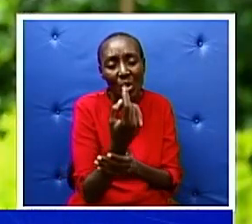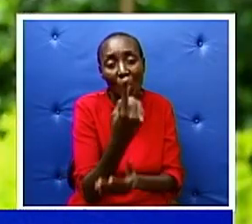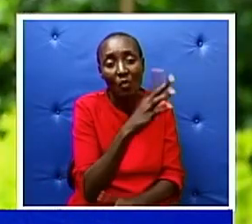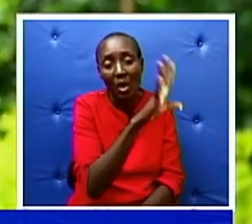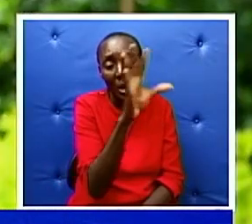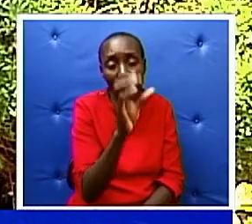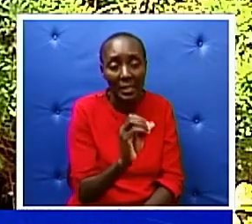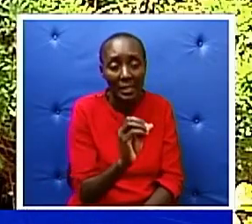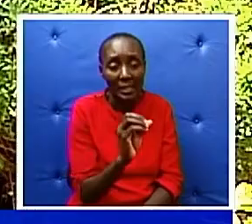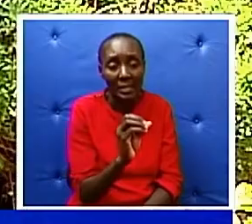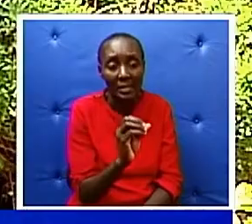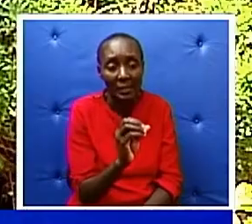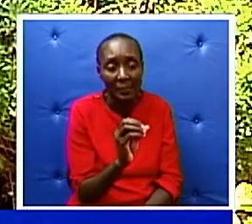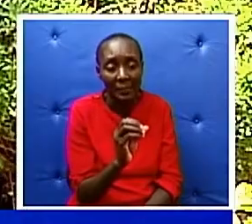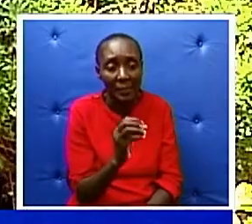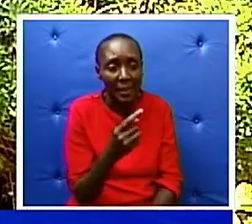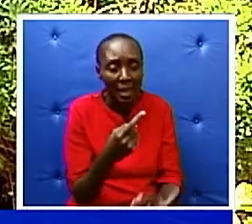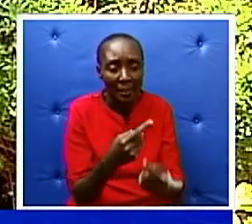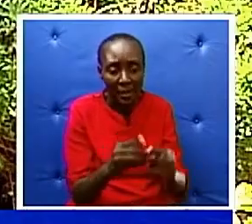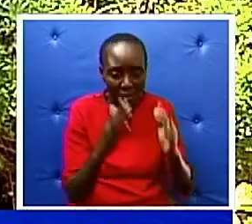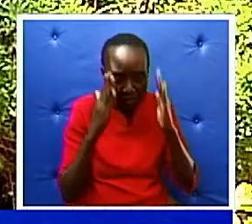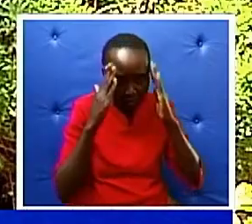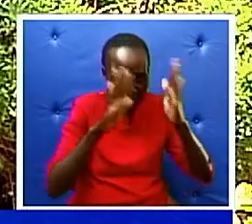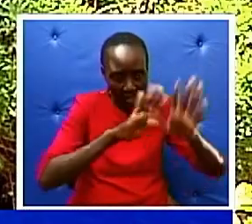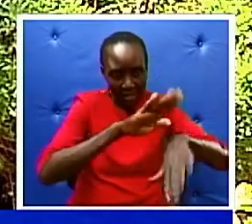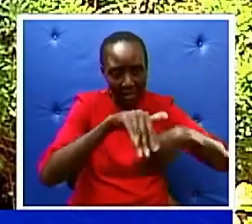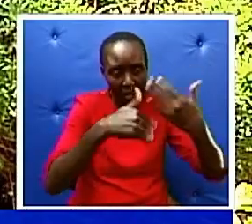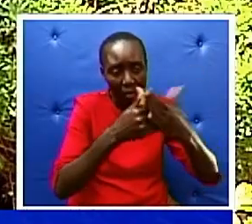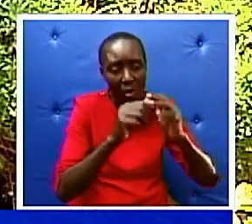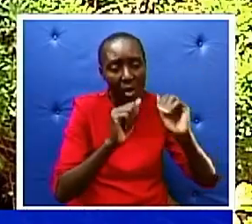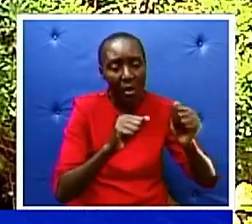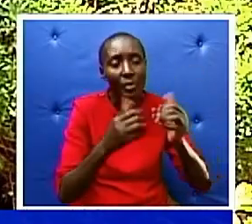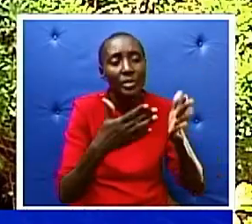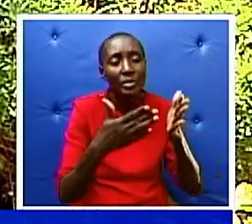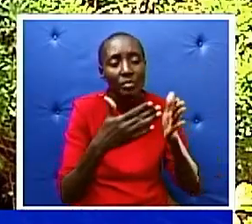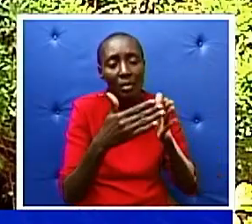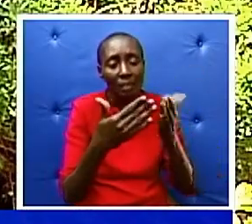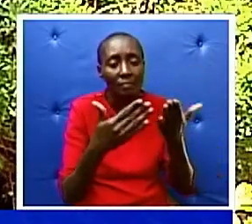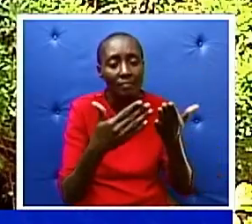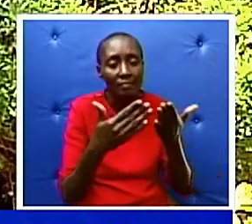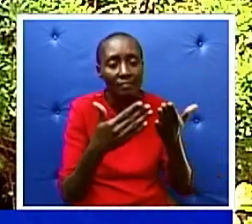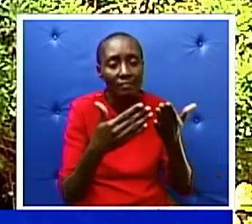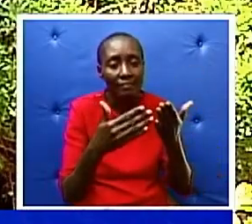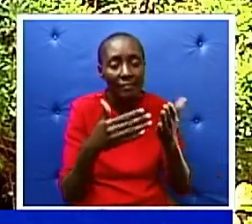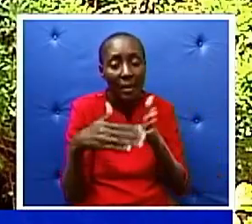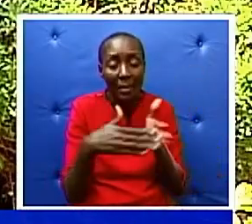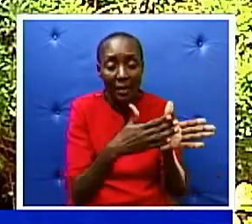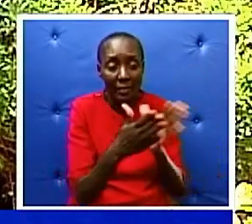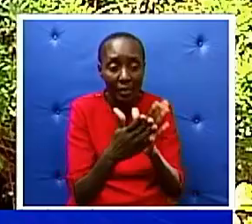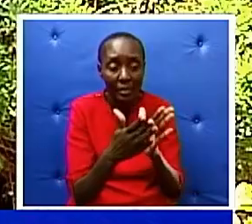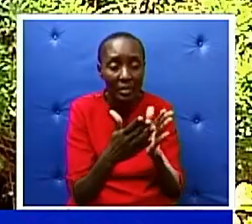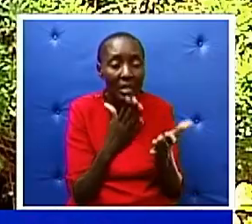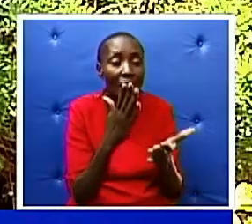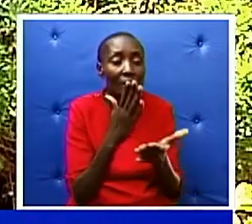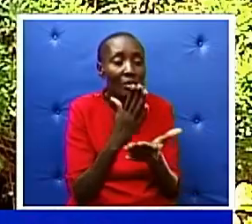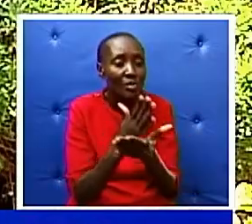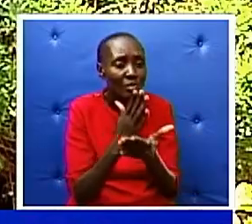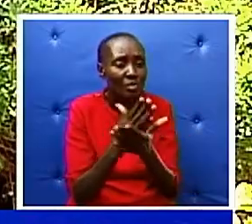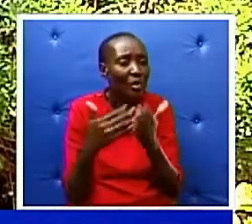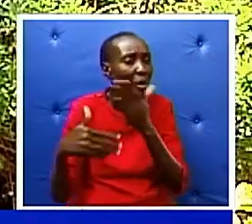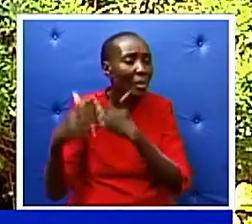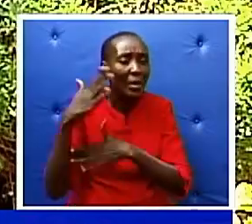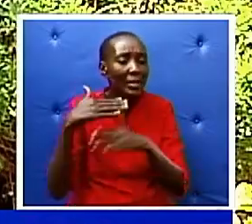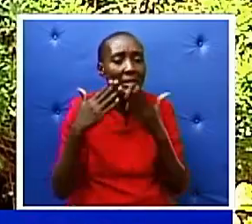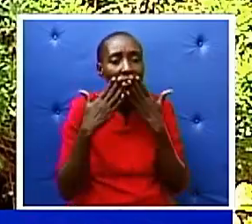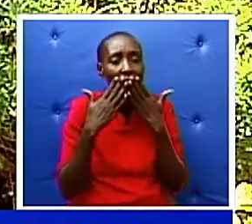look at it from all angles, the legacy is already made. We only had, if you want to look at it as